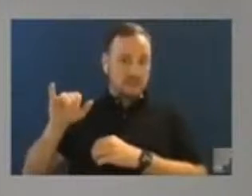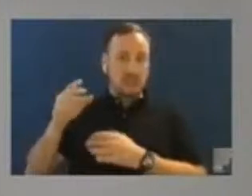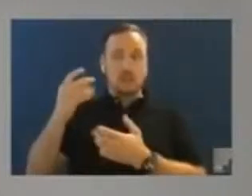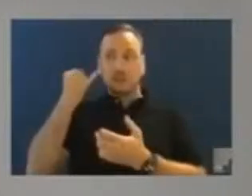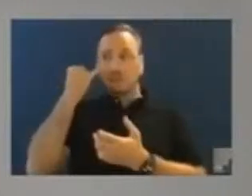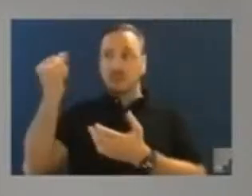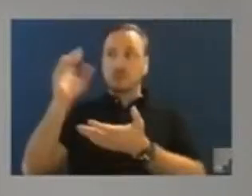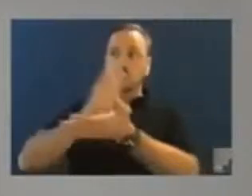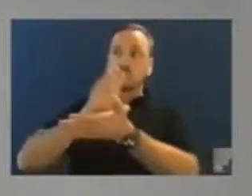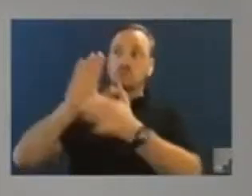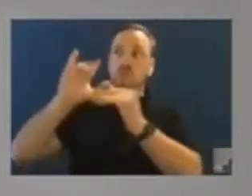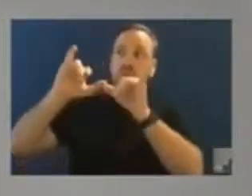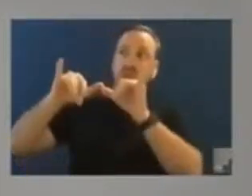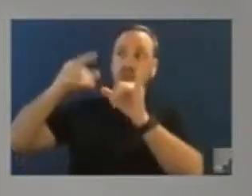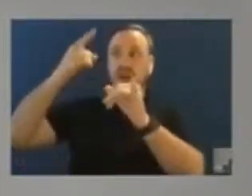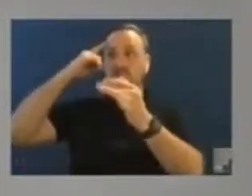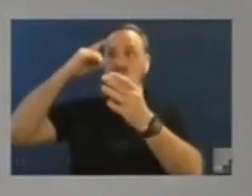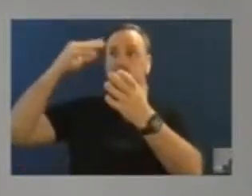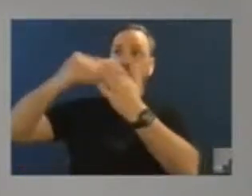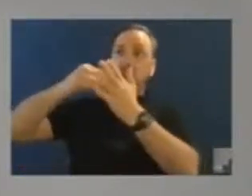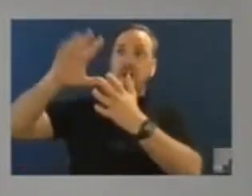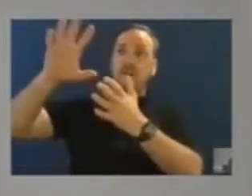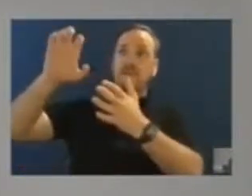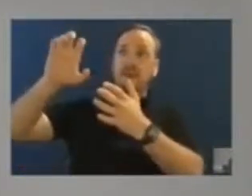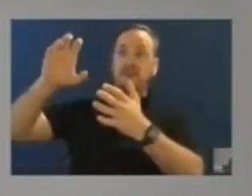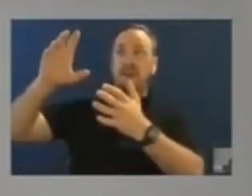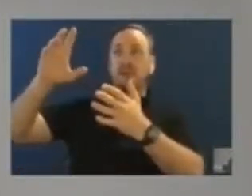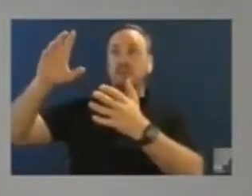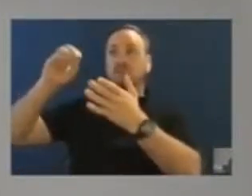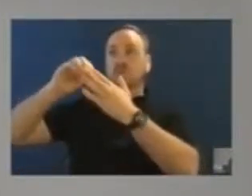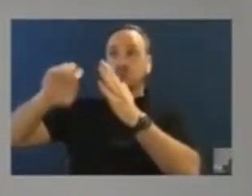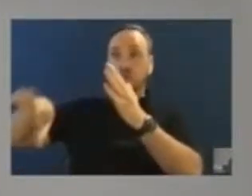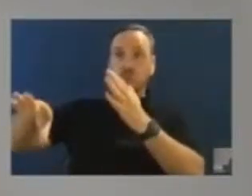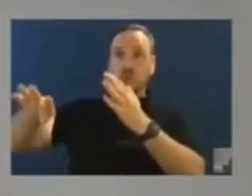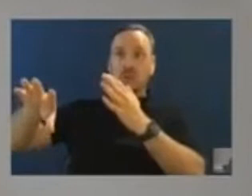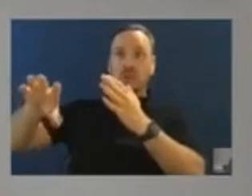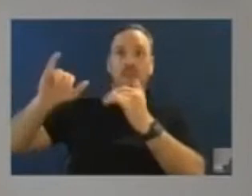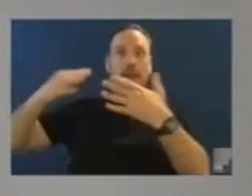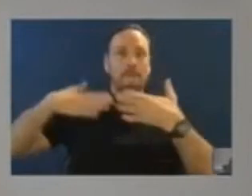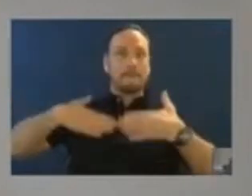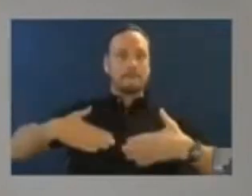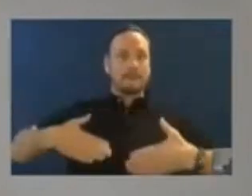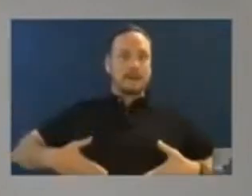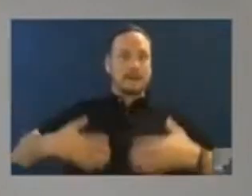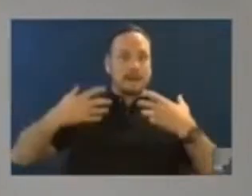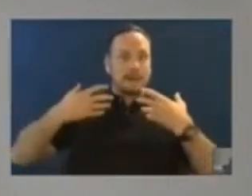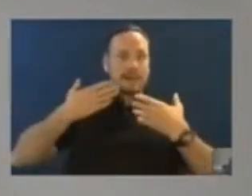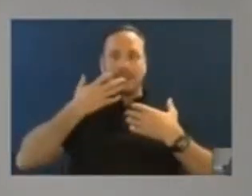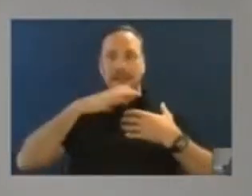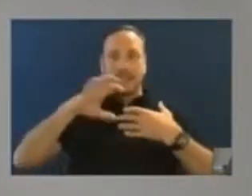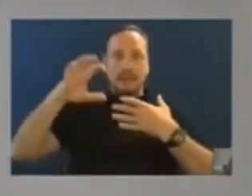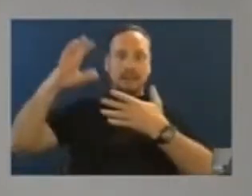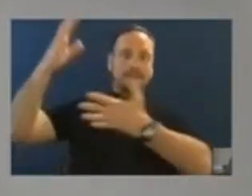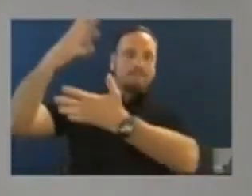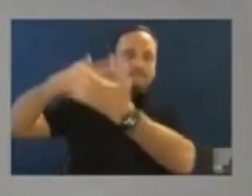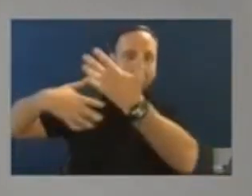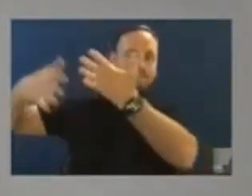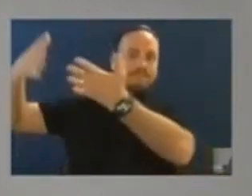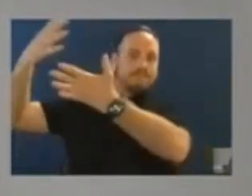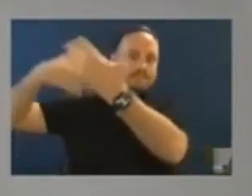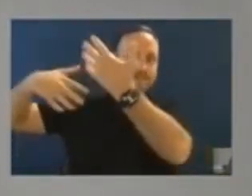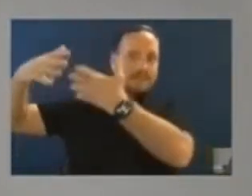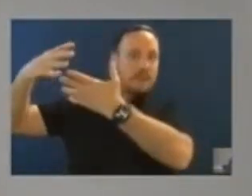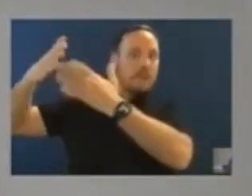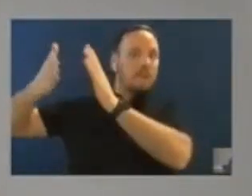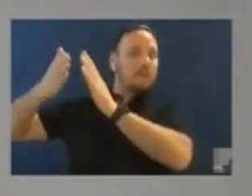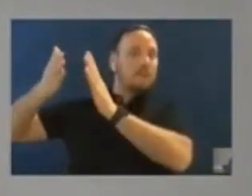that is body heat that we're able to take out through our systems, then we have the ability to operate properly. But when